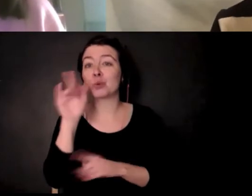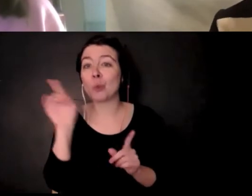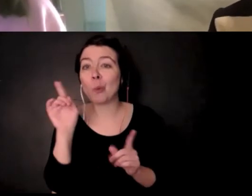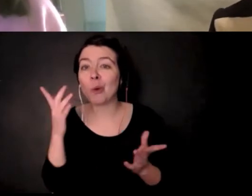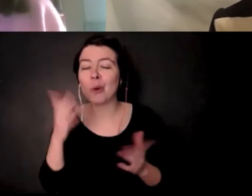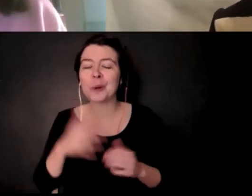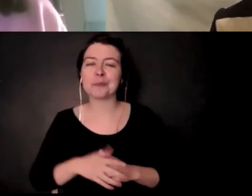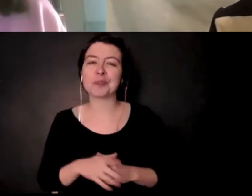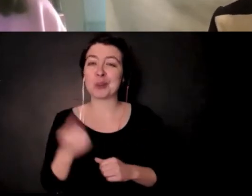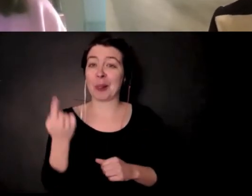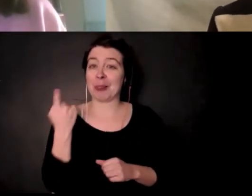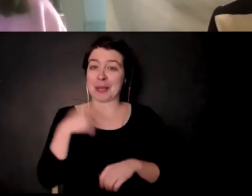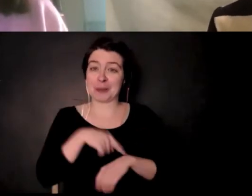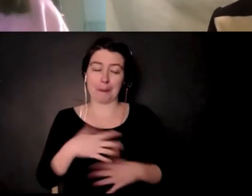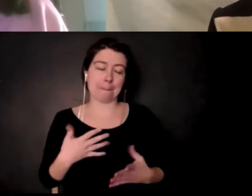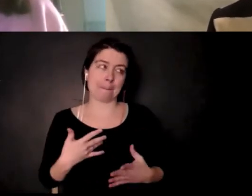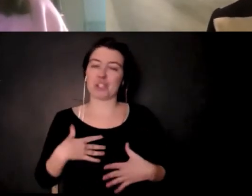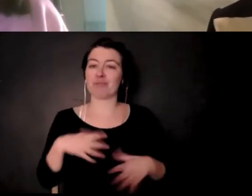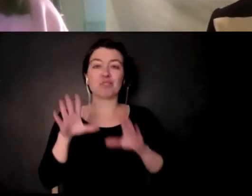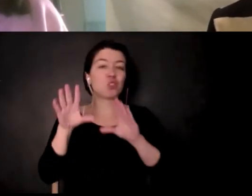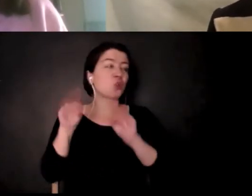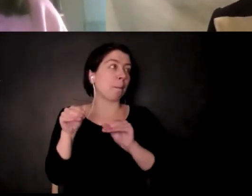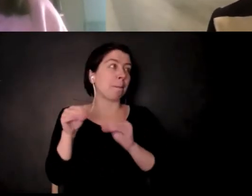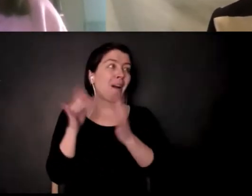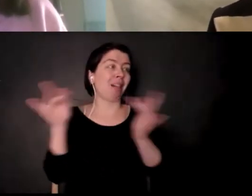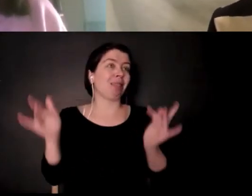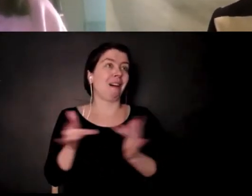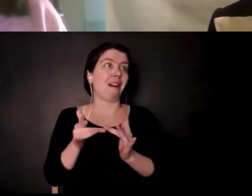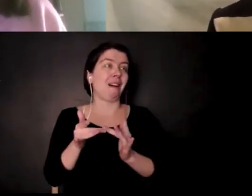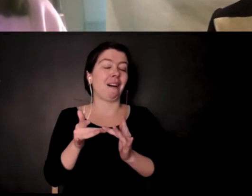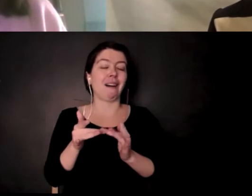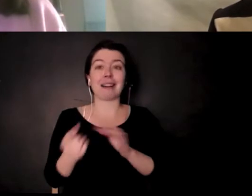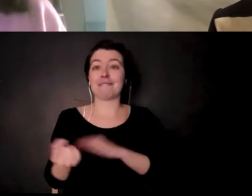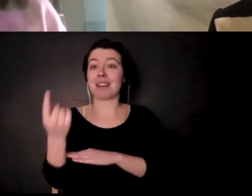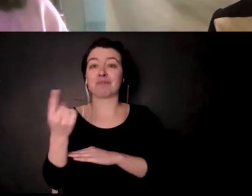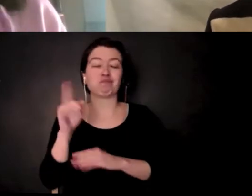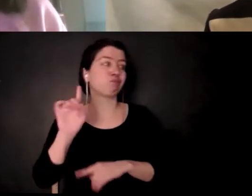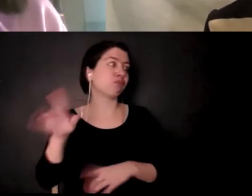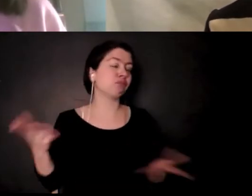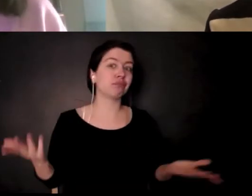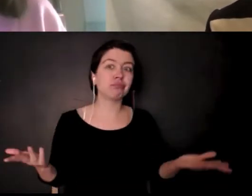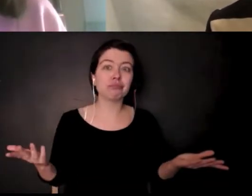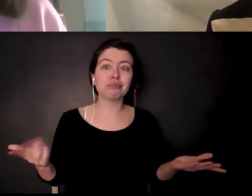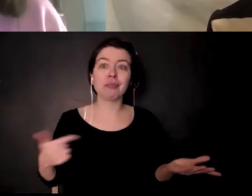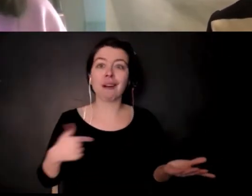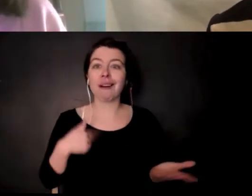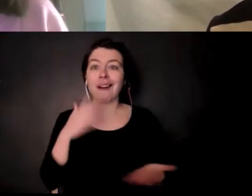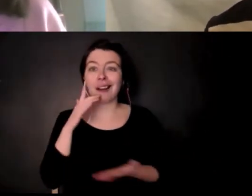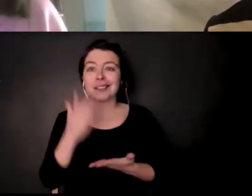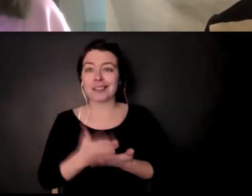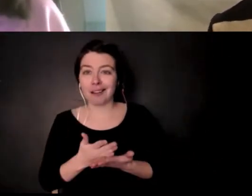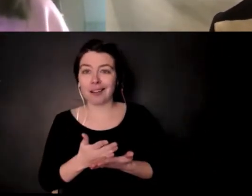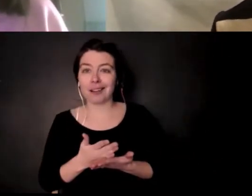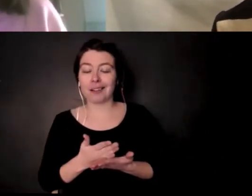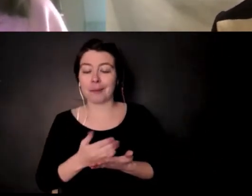online events and stuff. And I just decided, so basically the way that I was approaching it was that this is going to